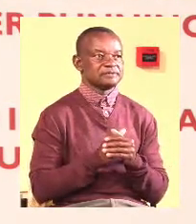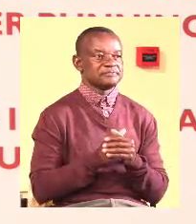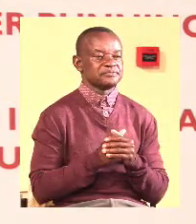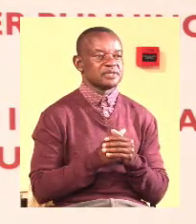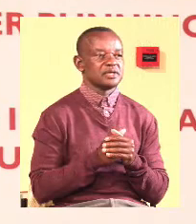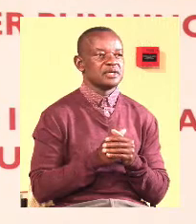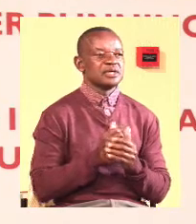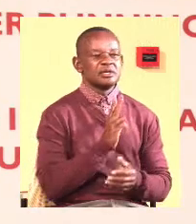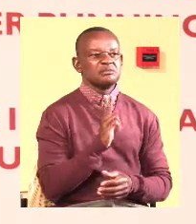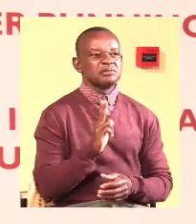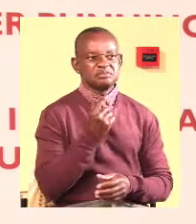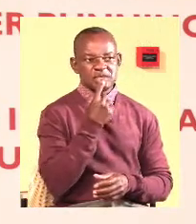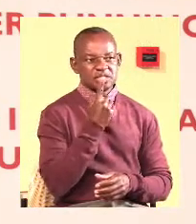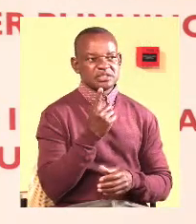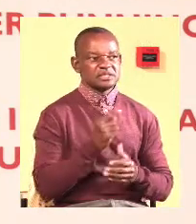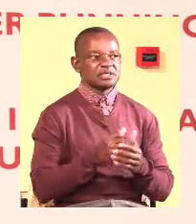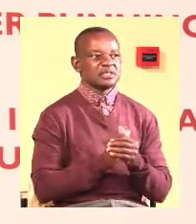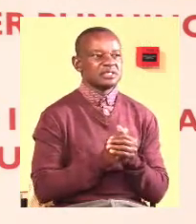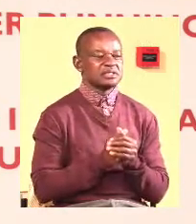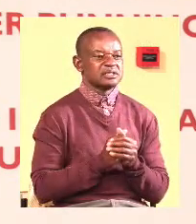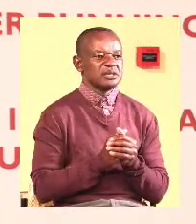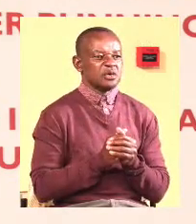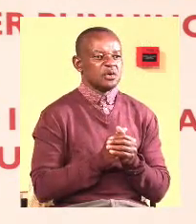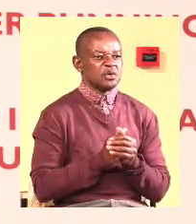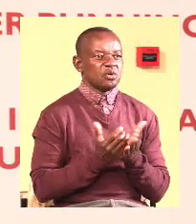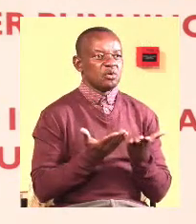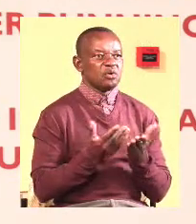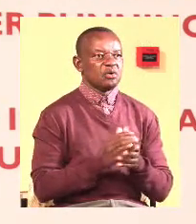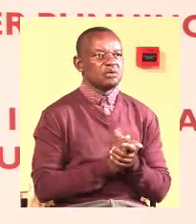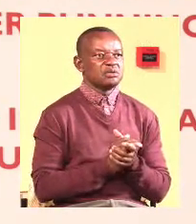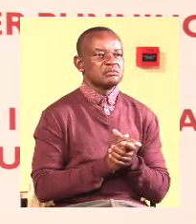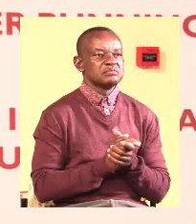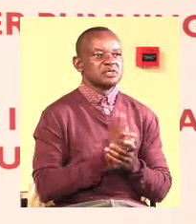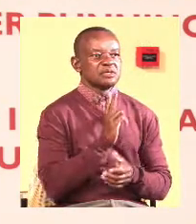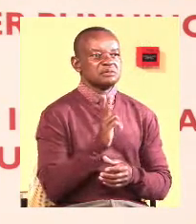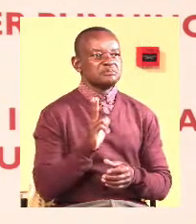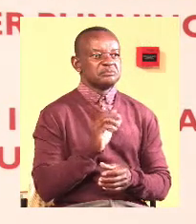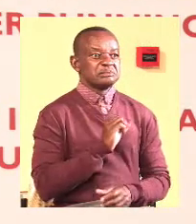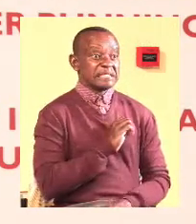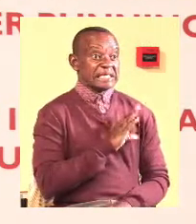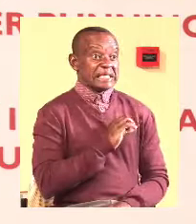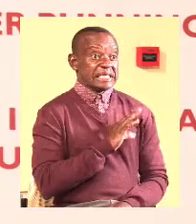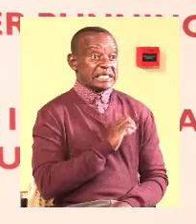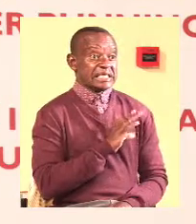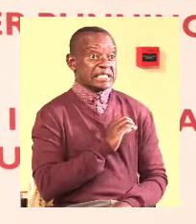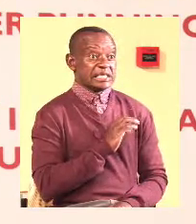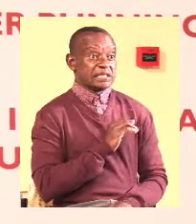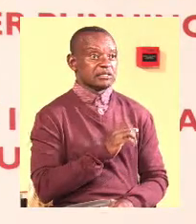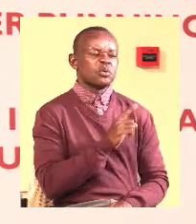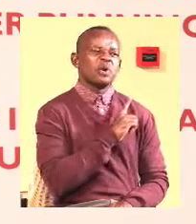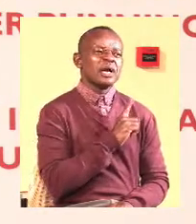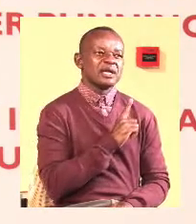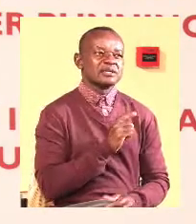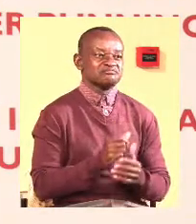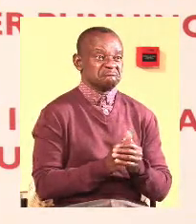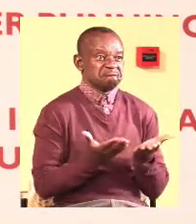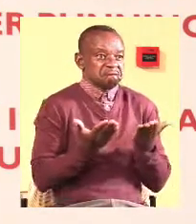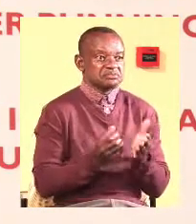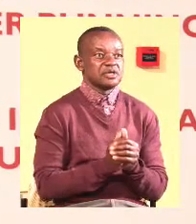created, people are terrified, and that is because they don't have knowledge. So we say that knowledge is power. So when